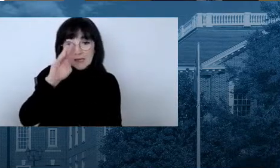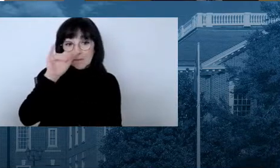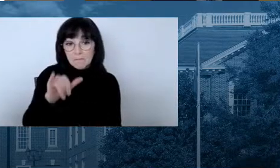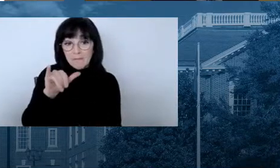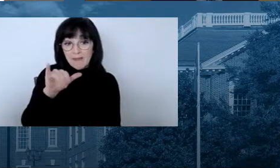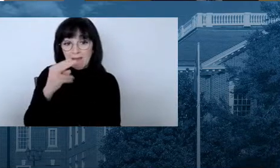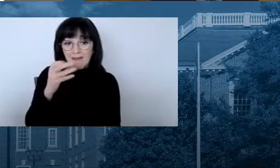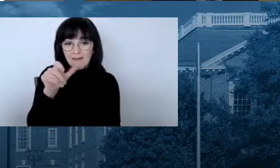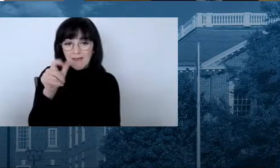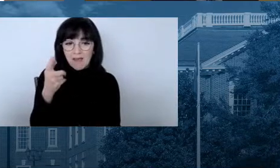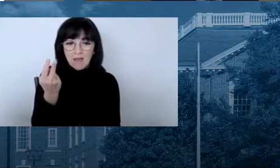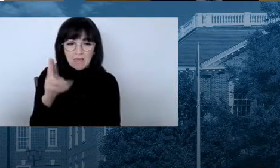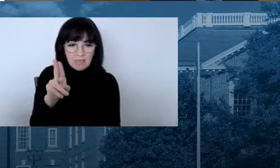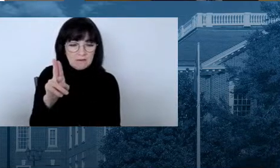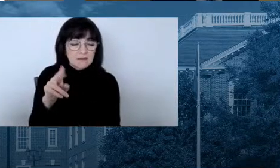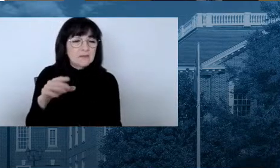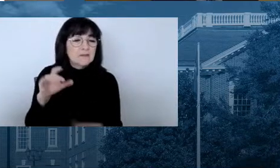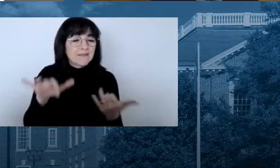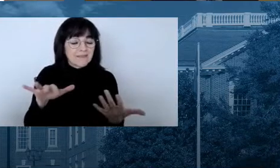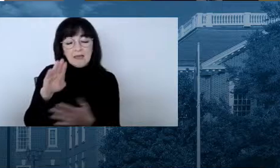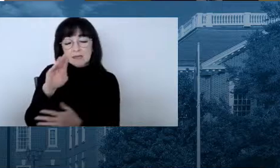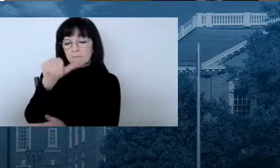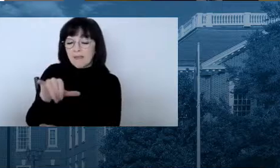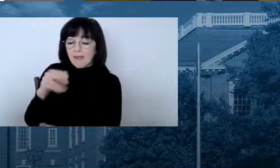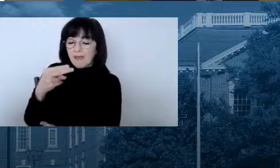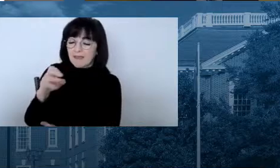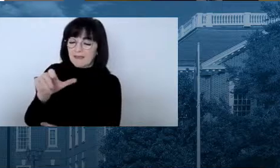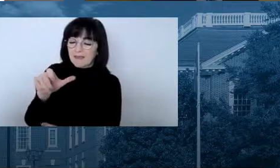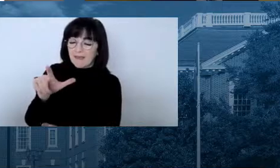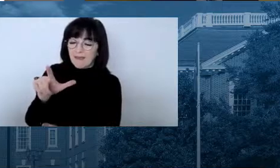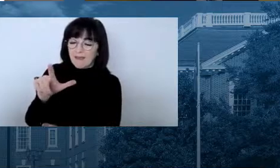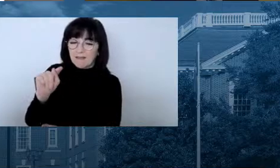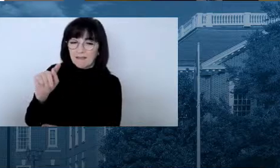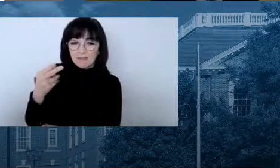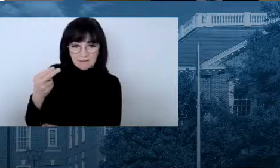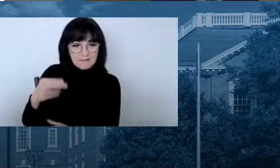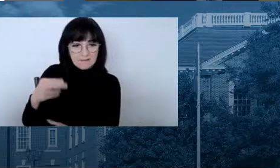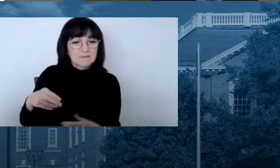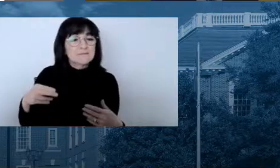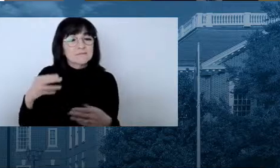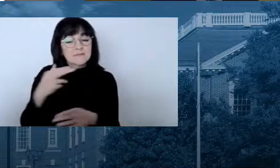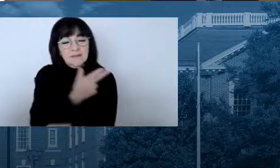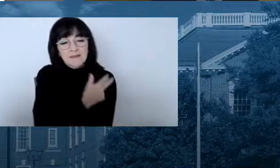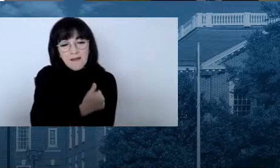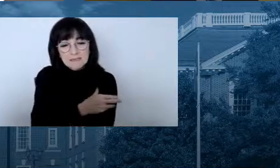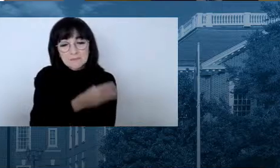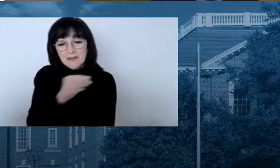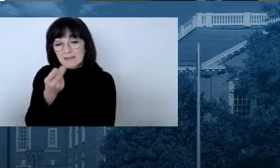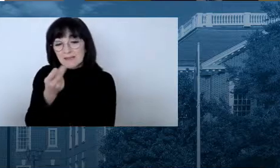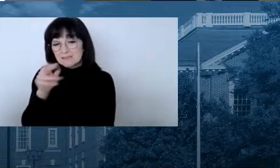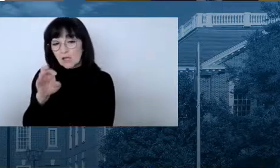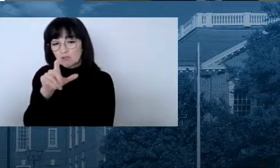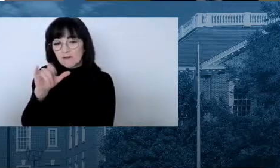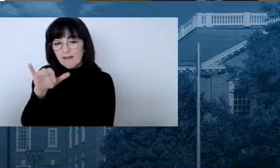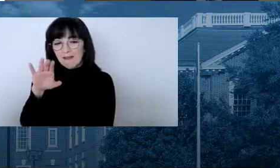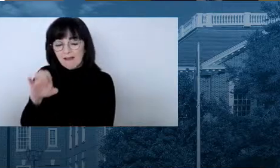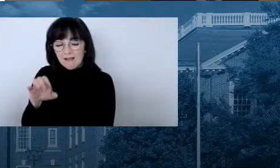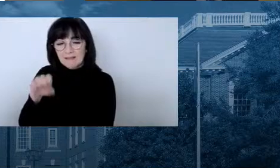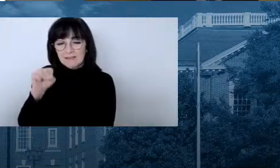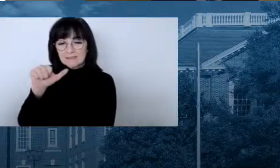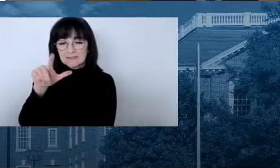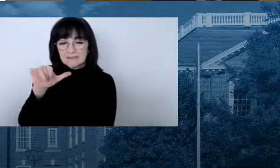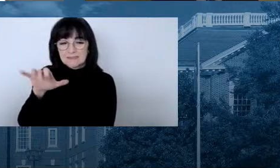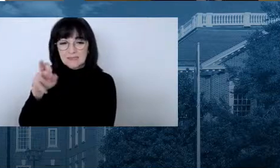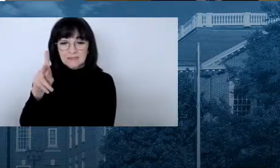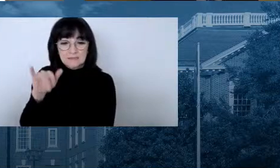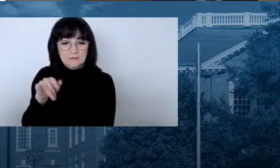us to share thoughts about the challenges that you're facing. And Dr. Ellie Silinski, who is the Assistant Medical Director of